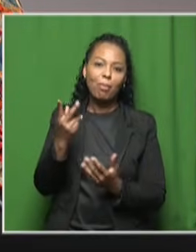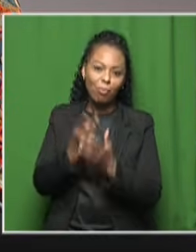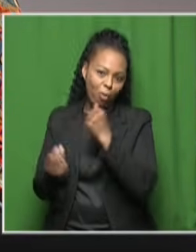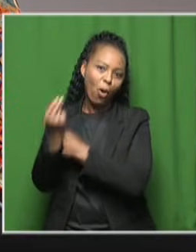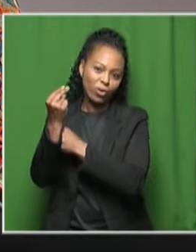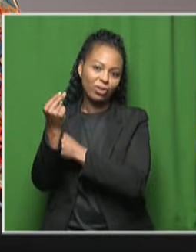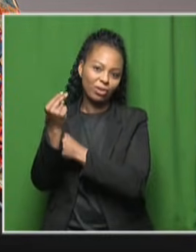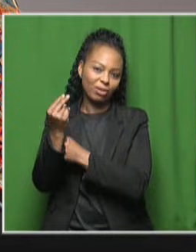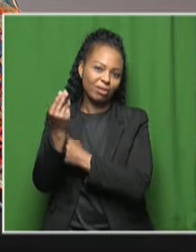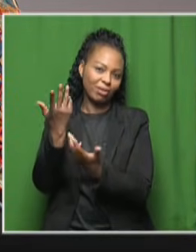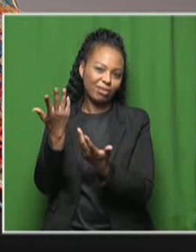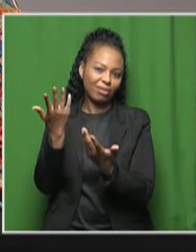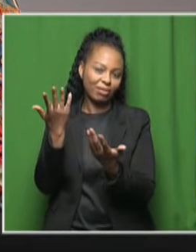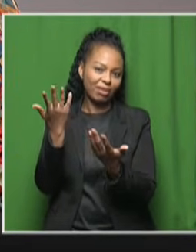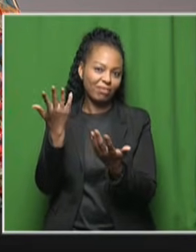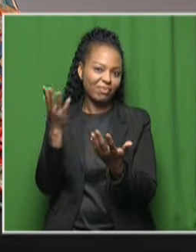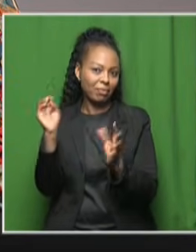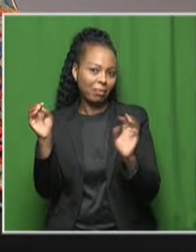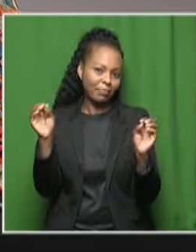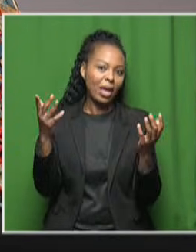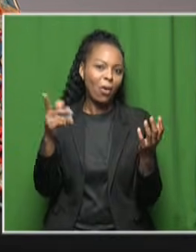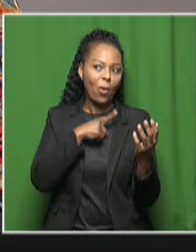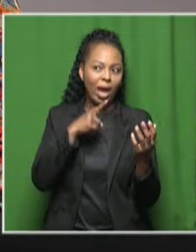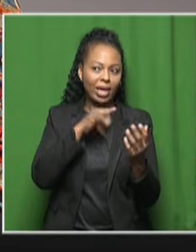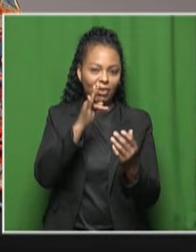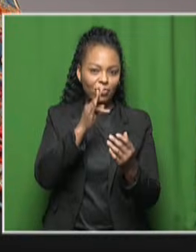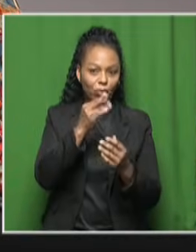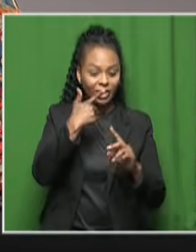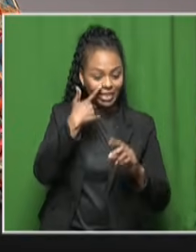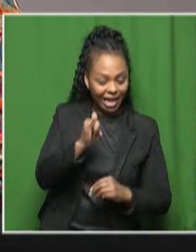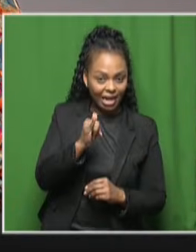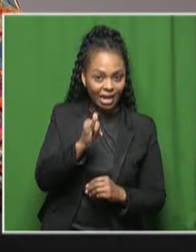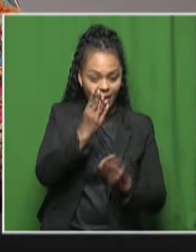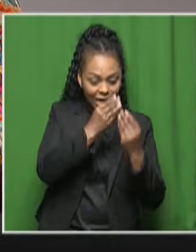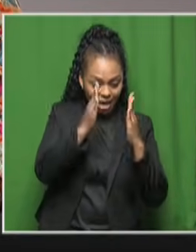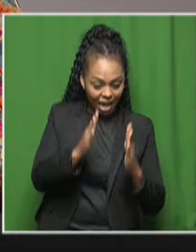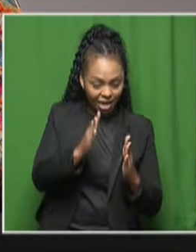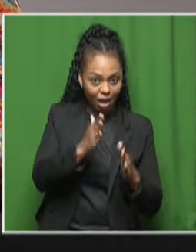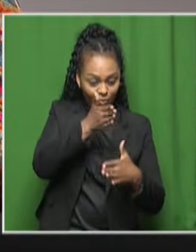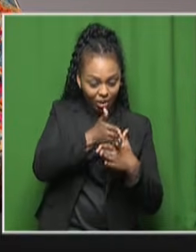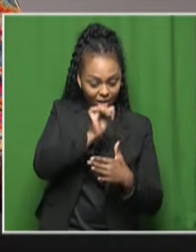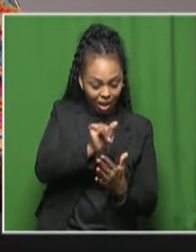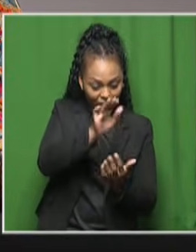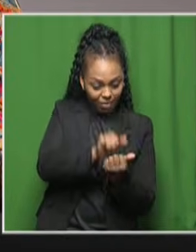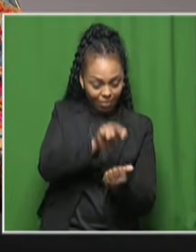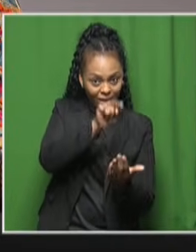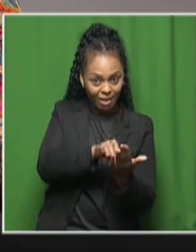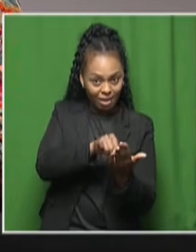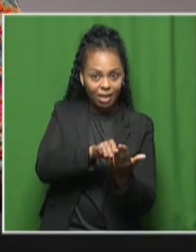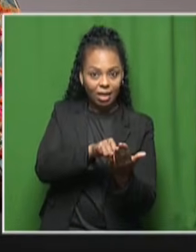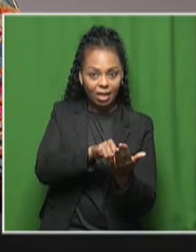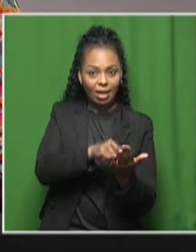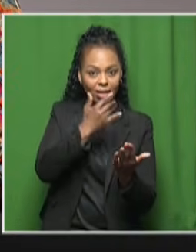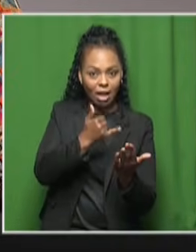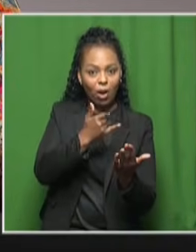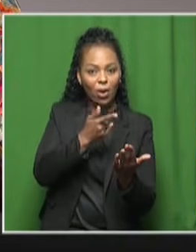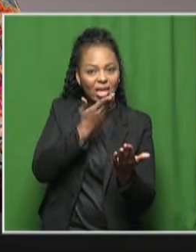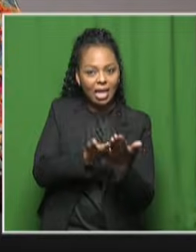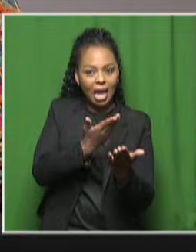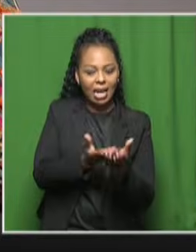both. I think if you're looking from a learner perspective, it would probably build their